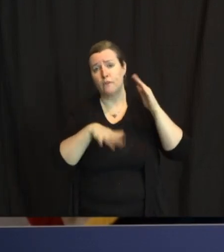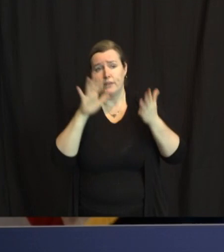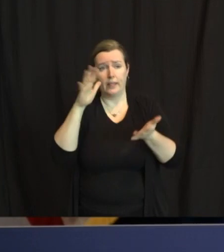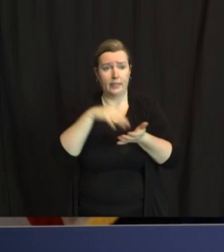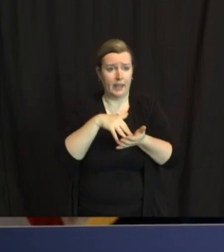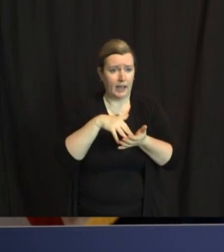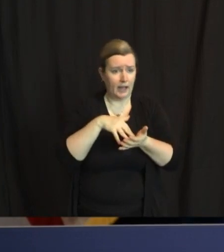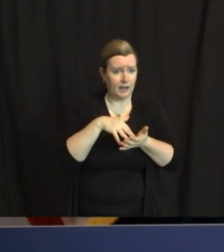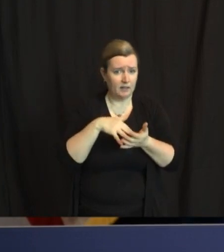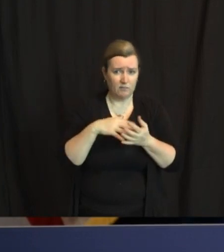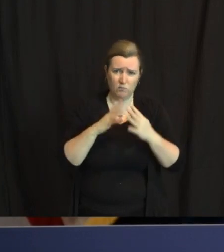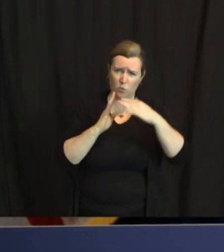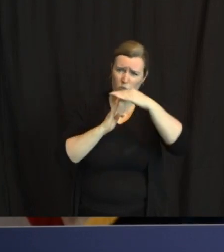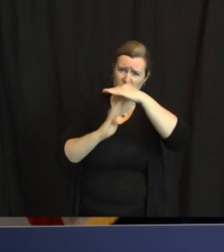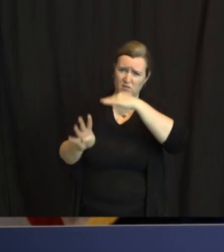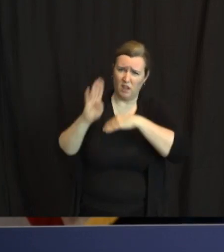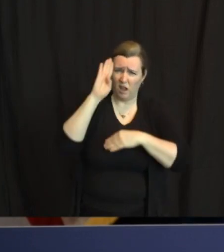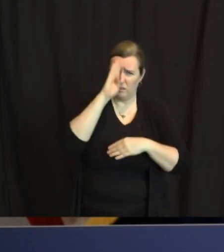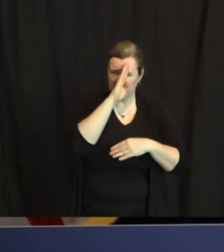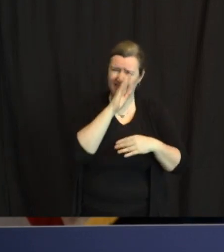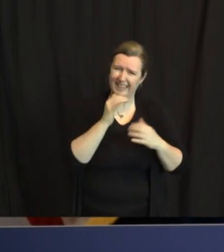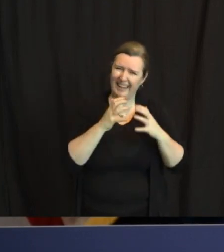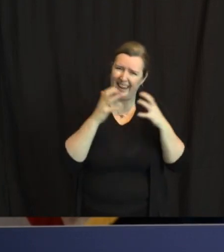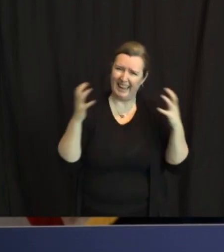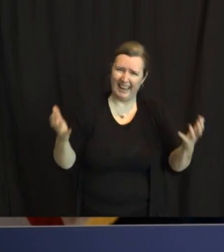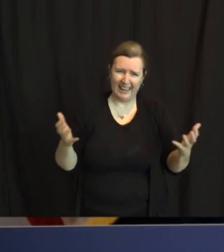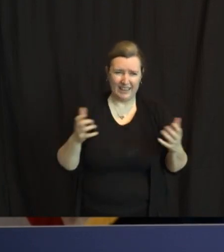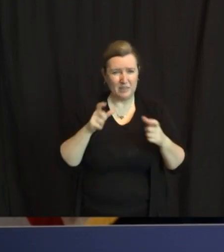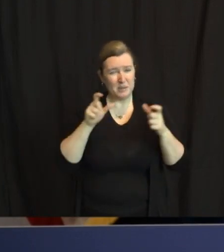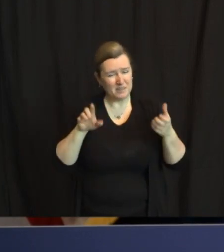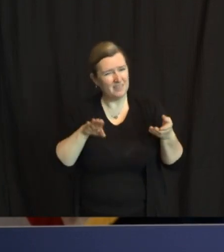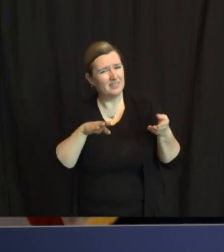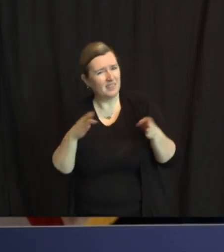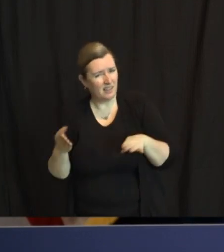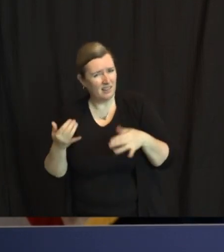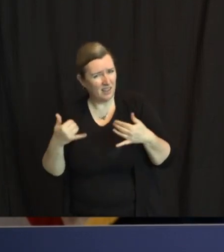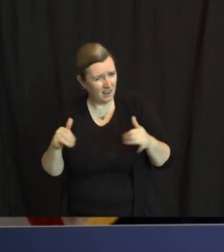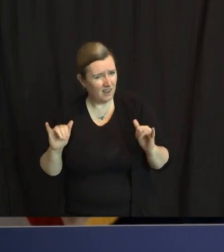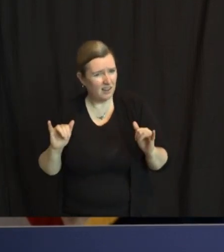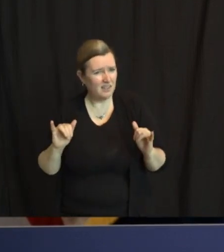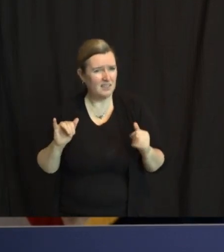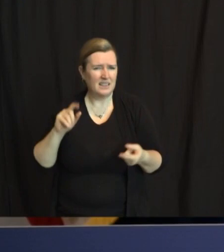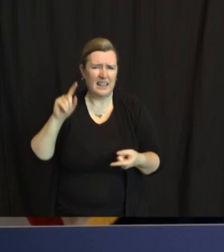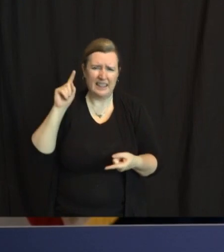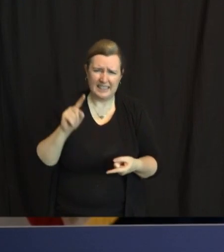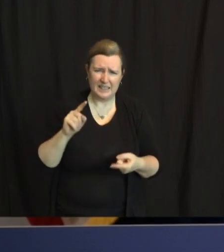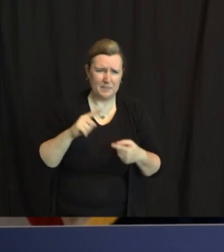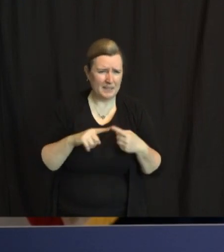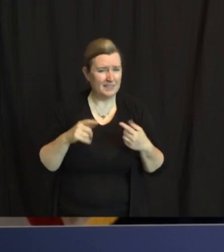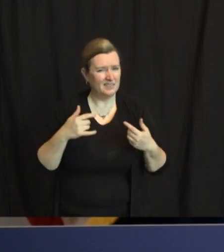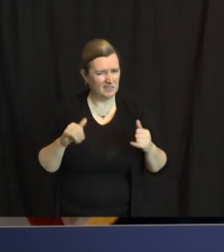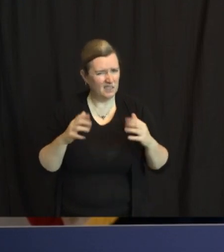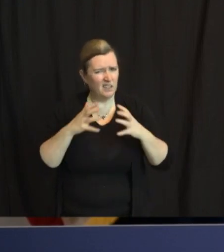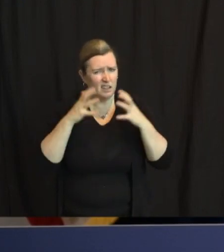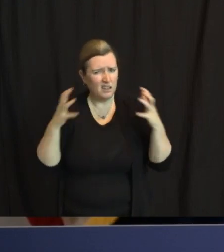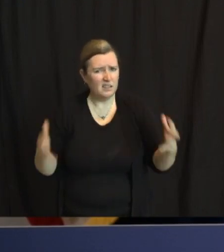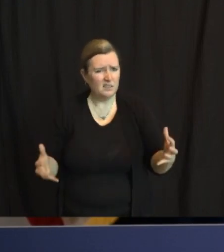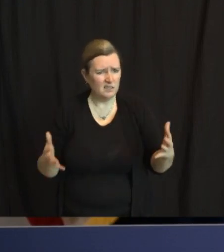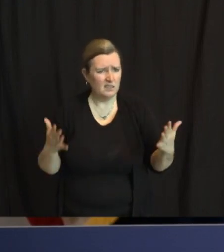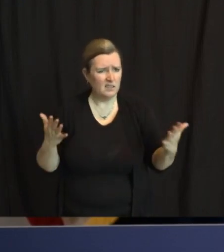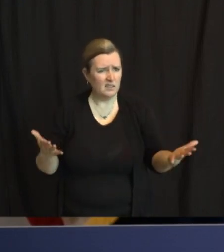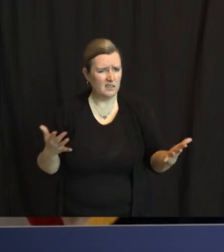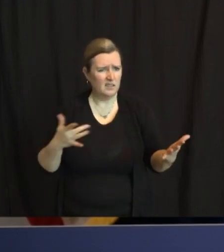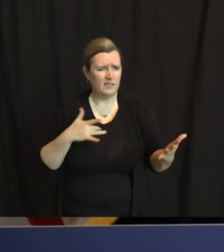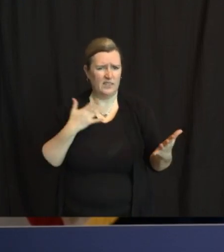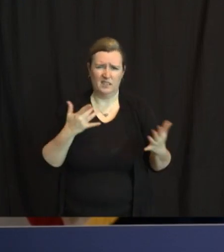going in the hospital, a lot of people dying each day. What are your models saying now about how long this is going on,